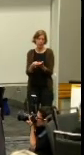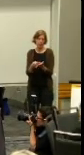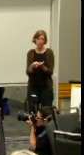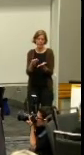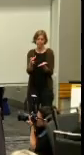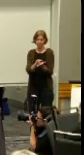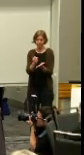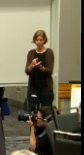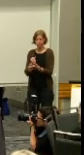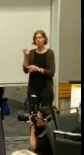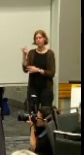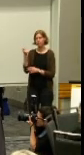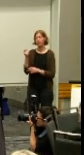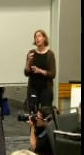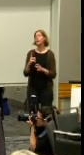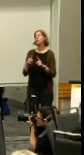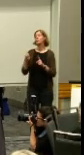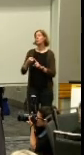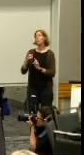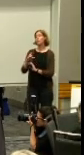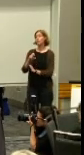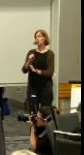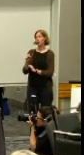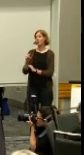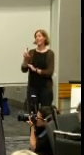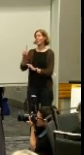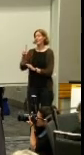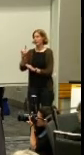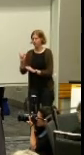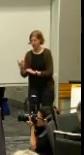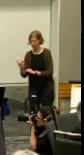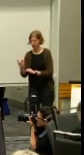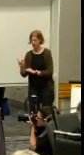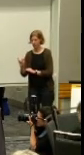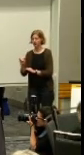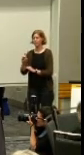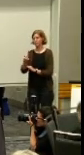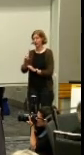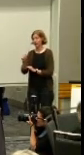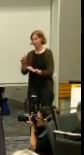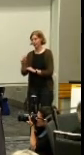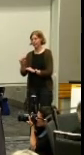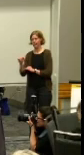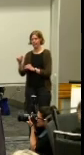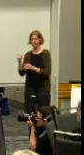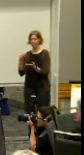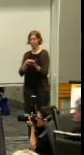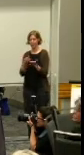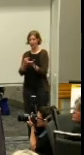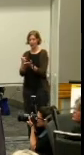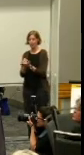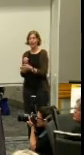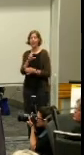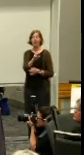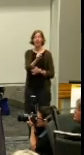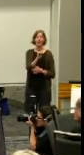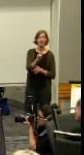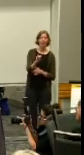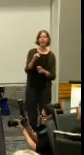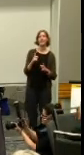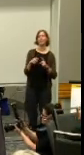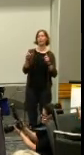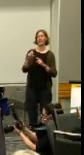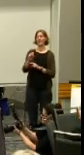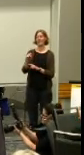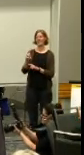Social Security Okay. disability But income, you had it or listed as SSD. SSI, so it was kind of SSI, yeah, confusing. that's what it's called.